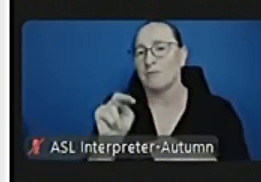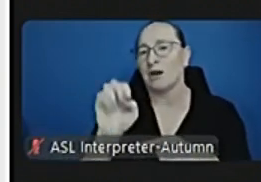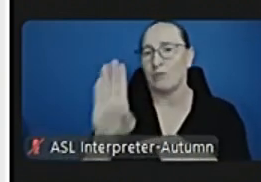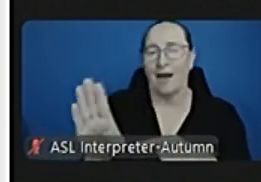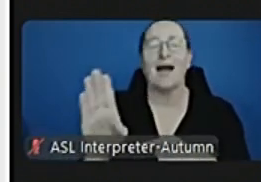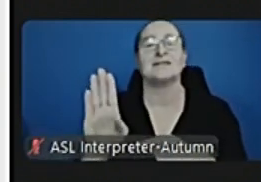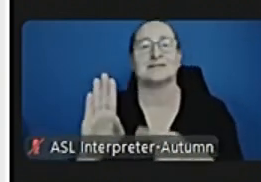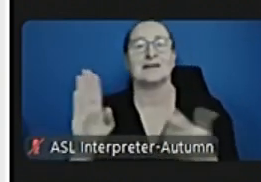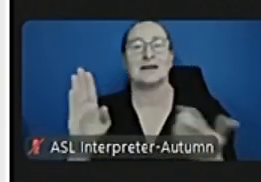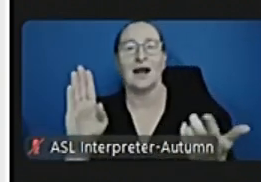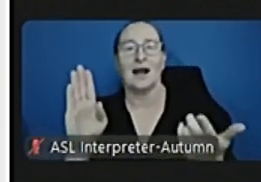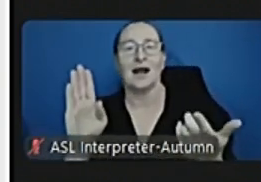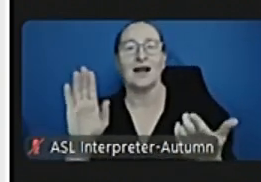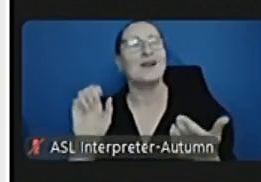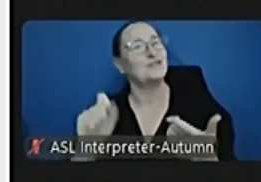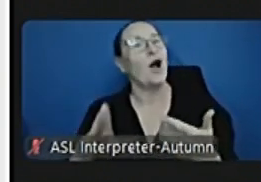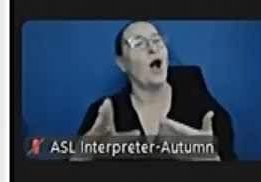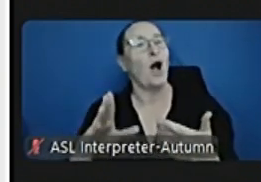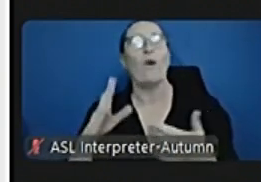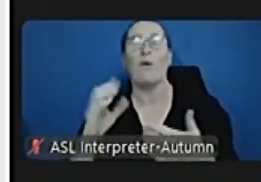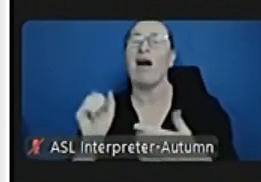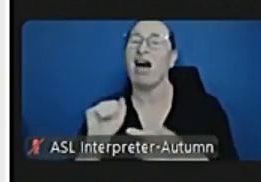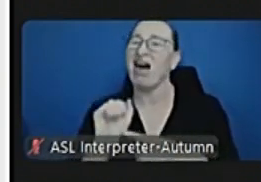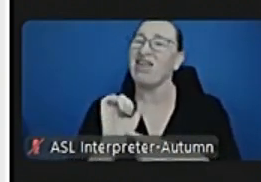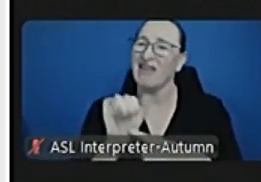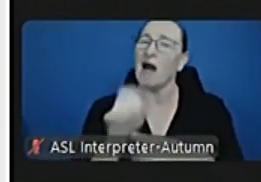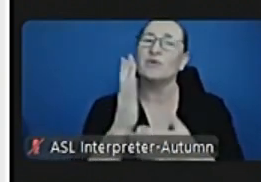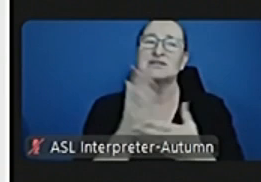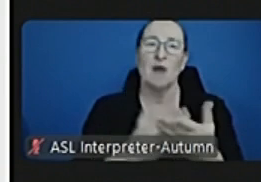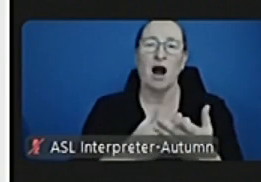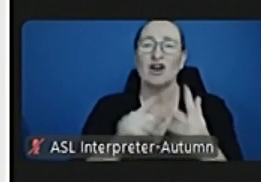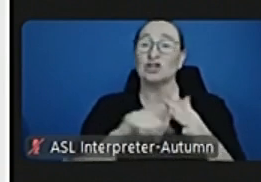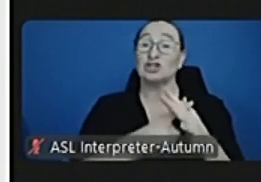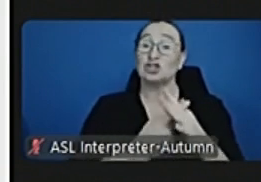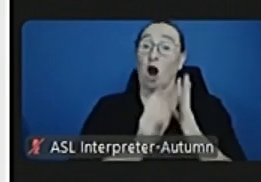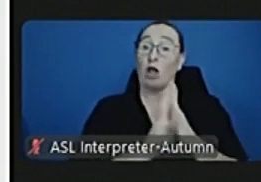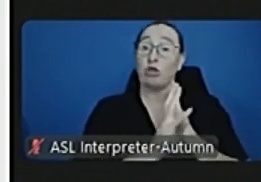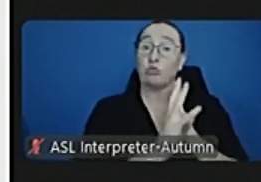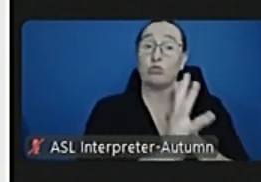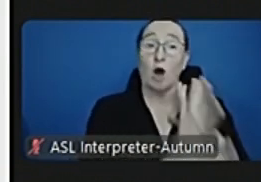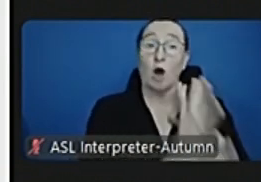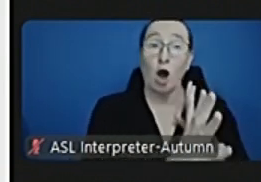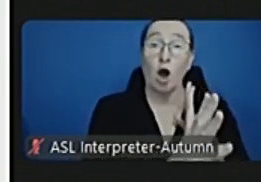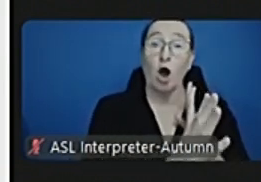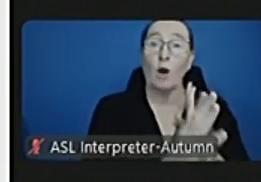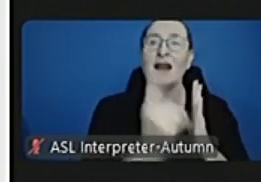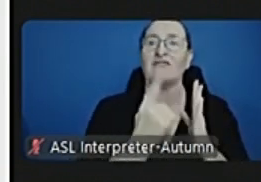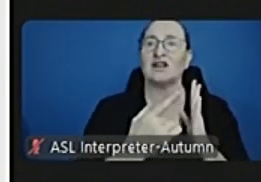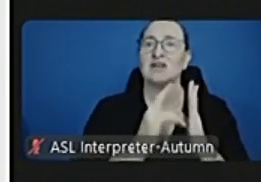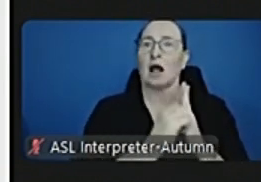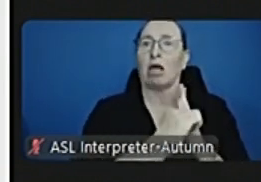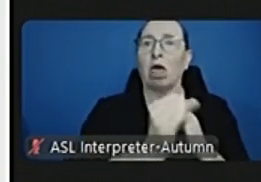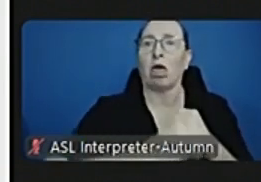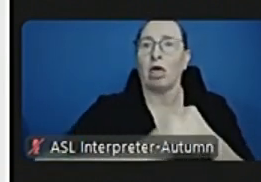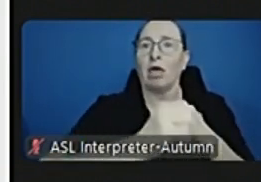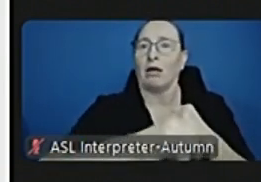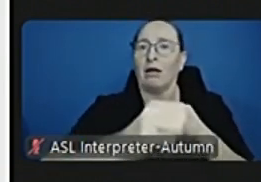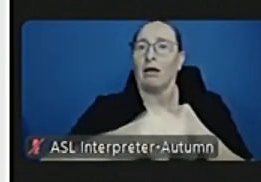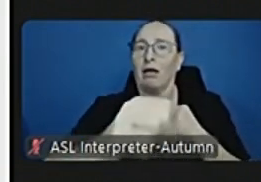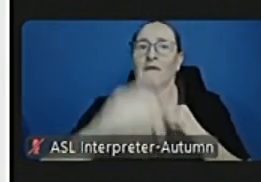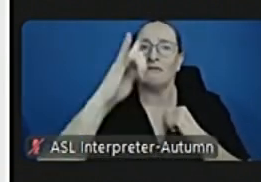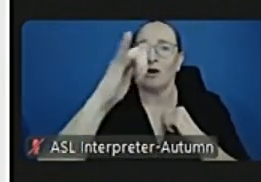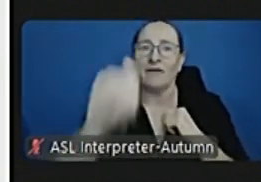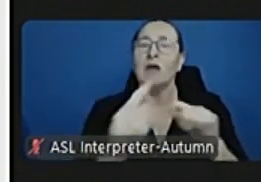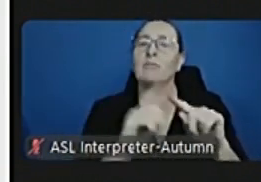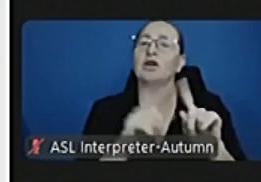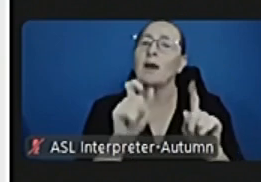detasseling was part of the work. I'd start the row, and it seemed like it would go on forever. But you had to do it with very